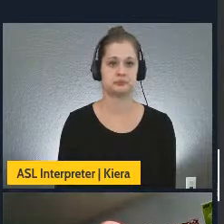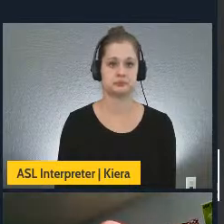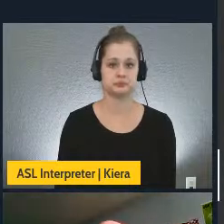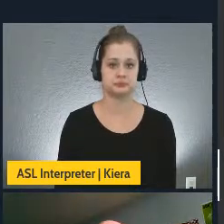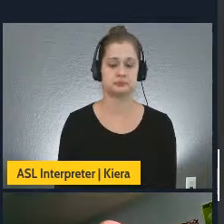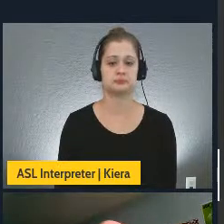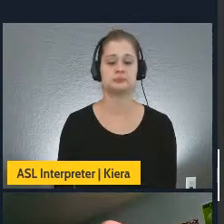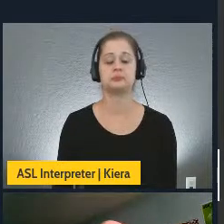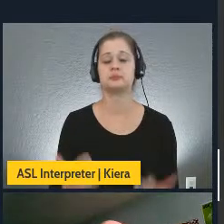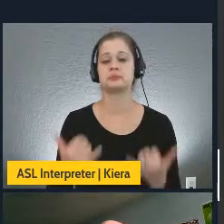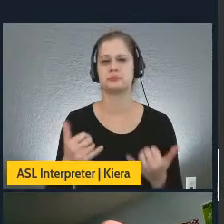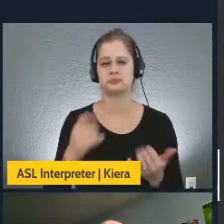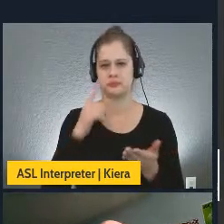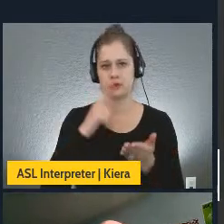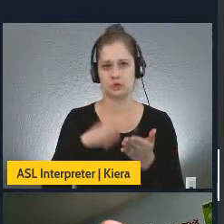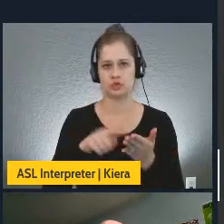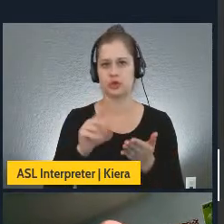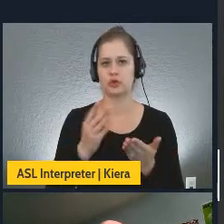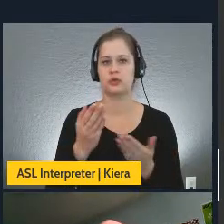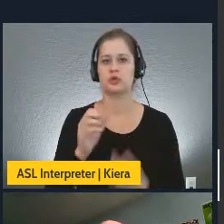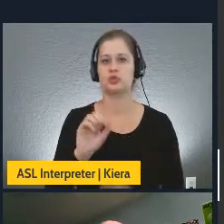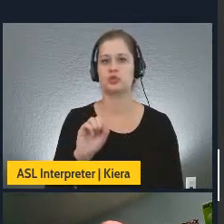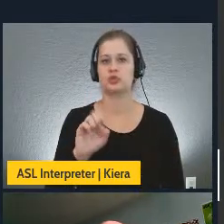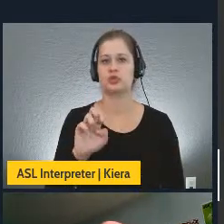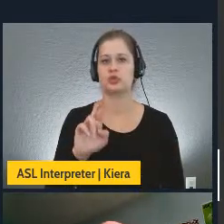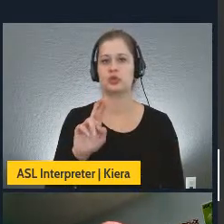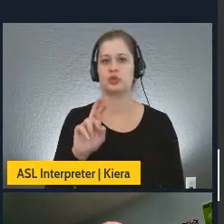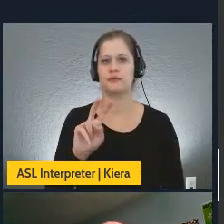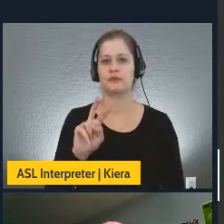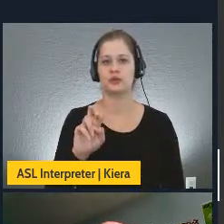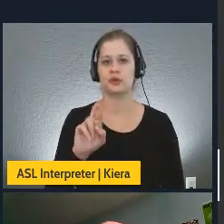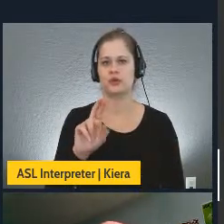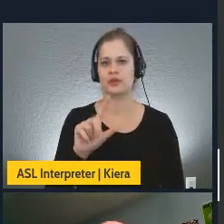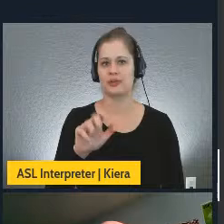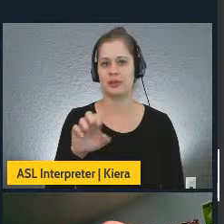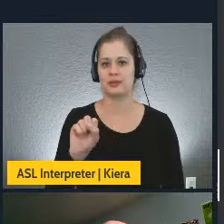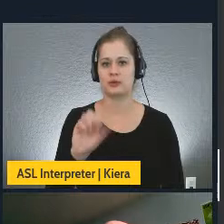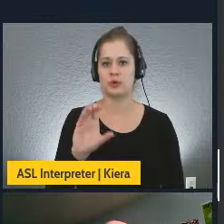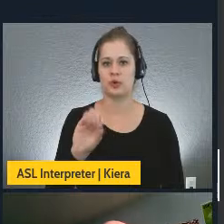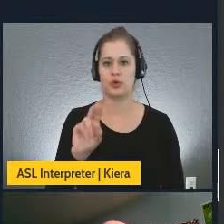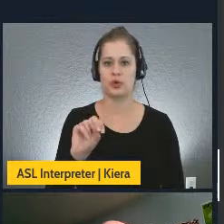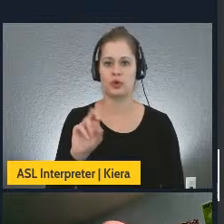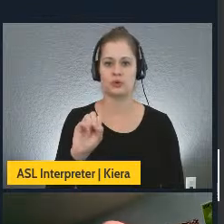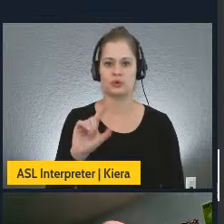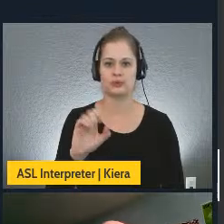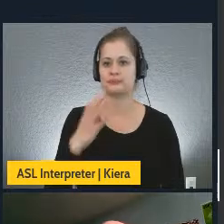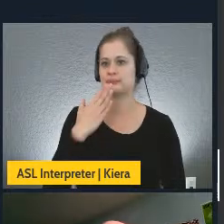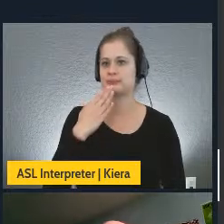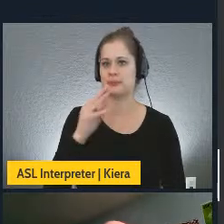using the serverless console, which I thank Marcia for introducing me to.